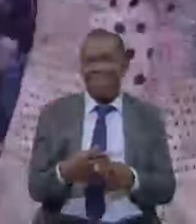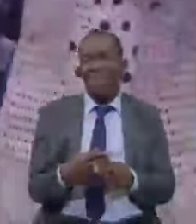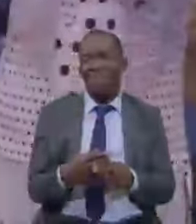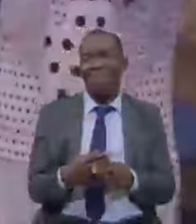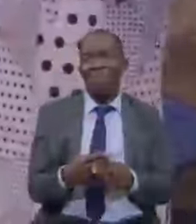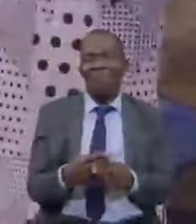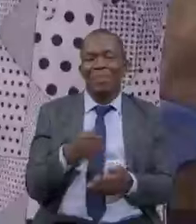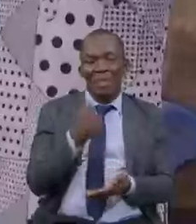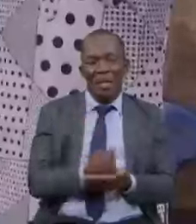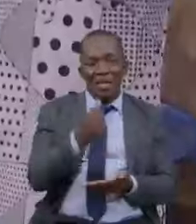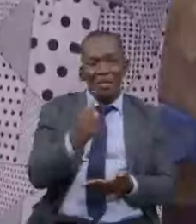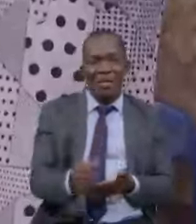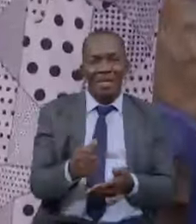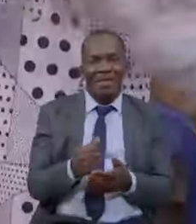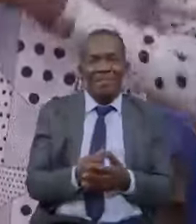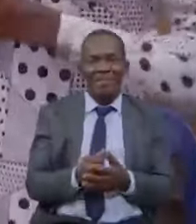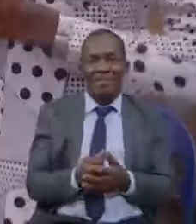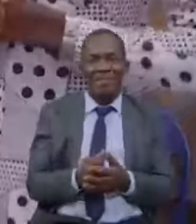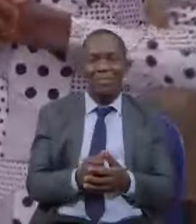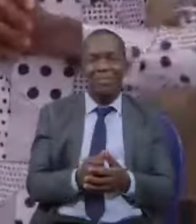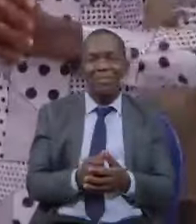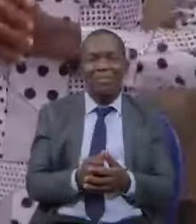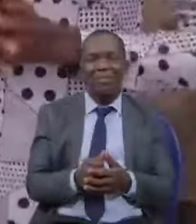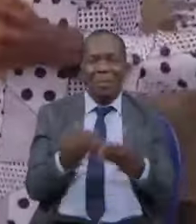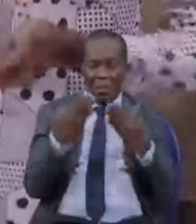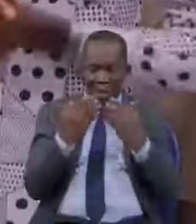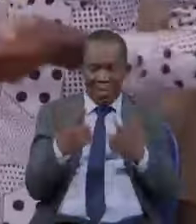Thank you and God bless you.